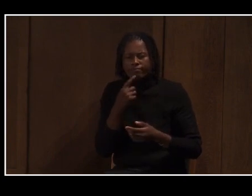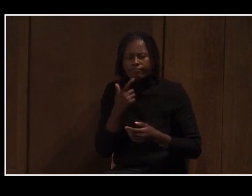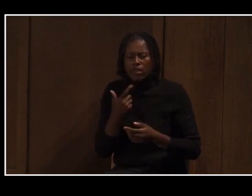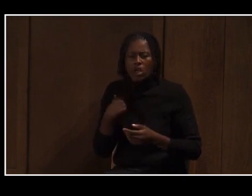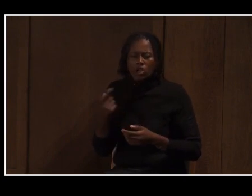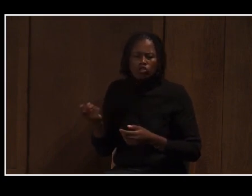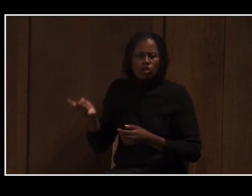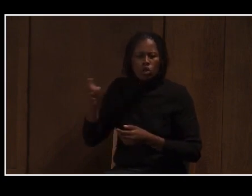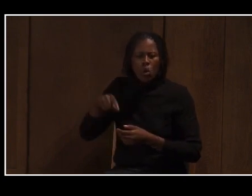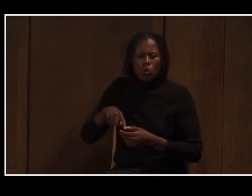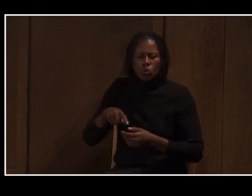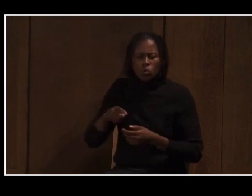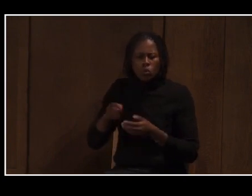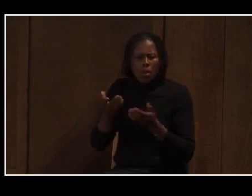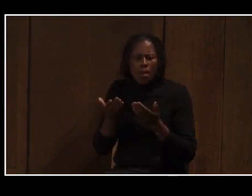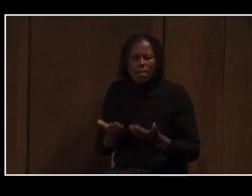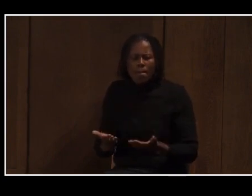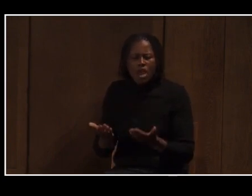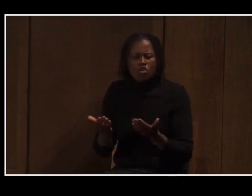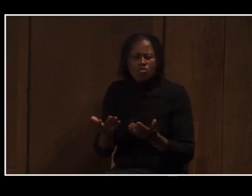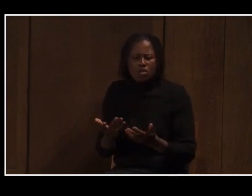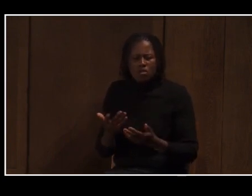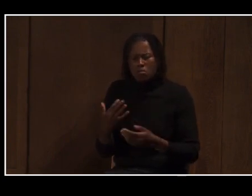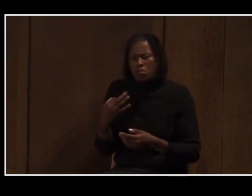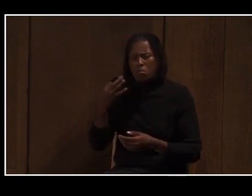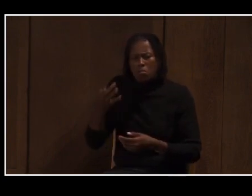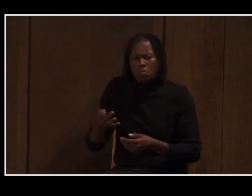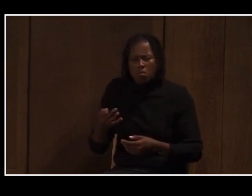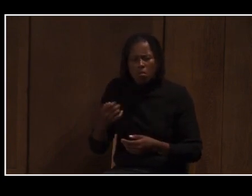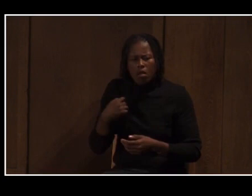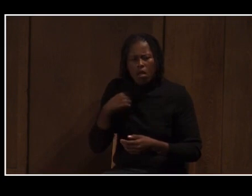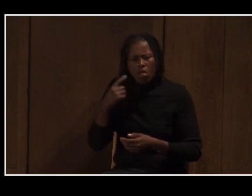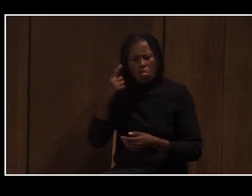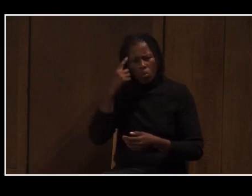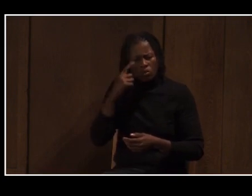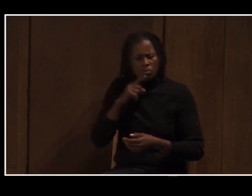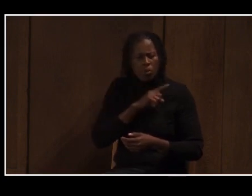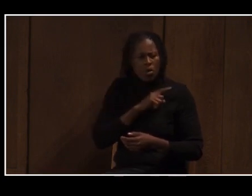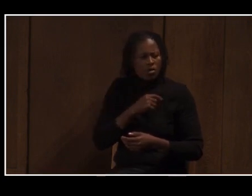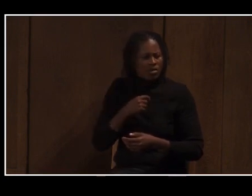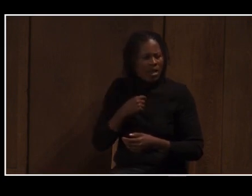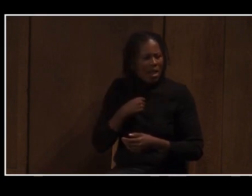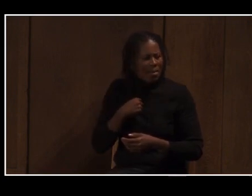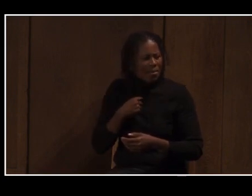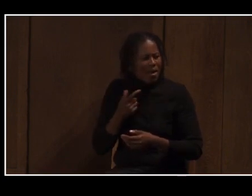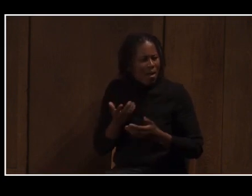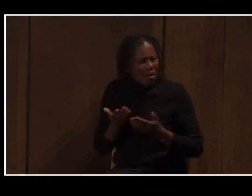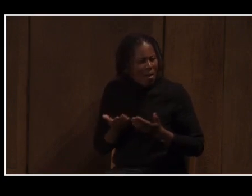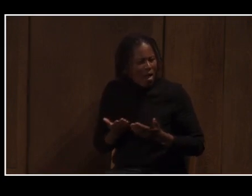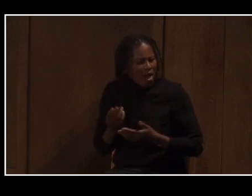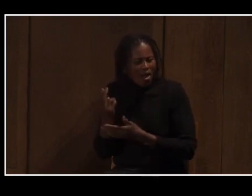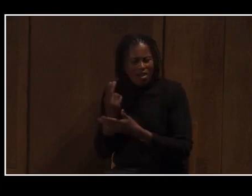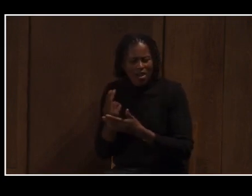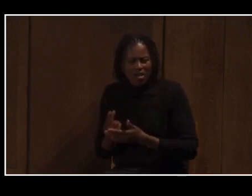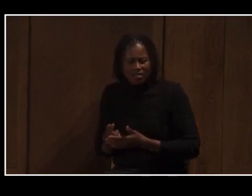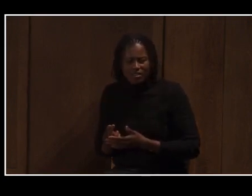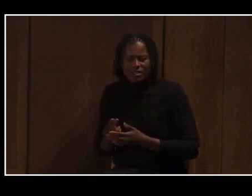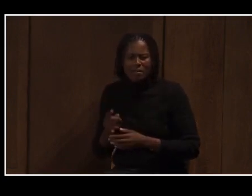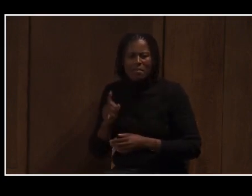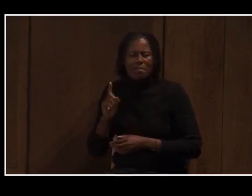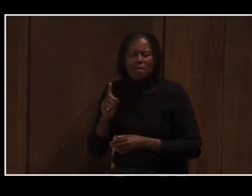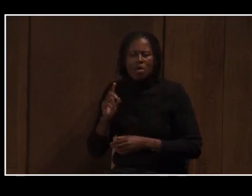placement. I thought it was because I was an artisan, but no, it was for those who were struggling with their mental